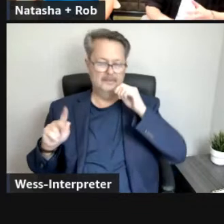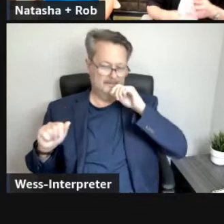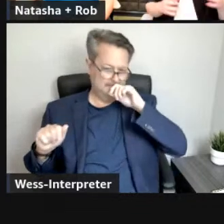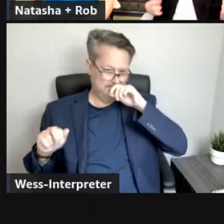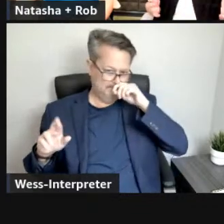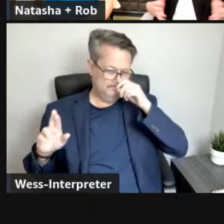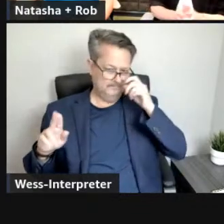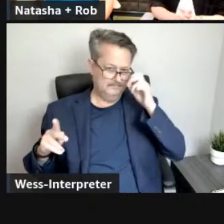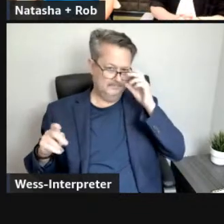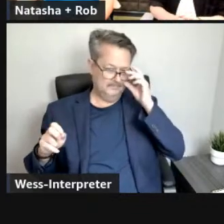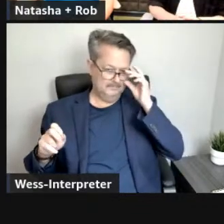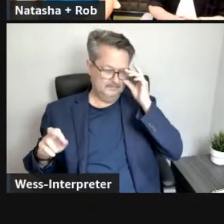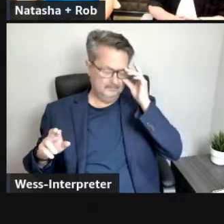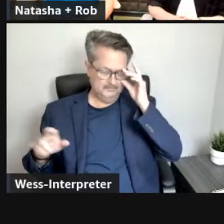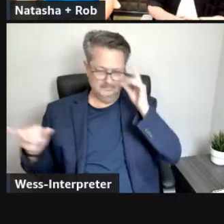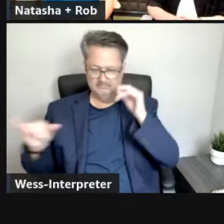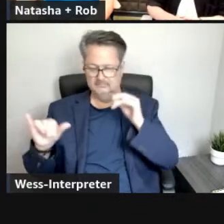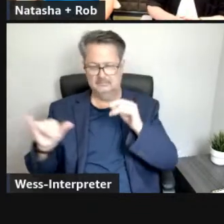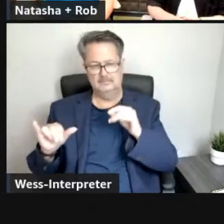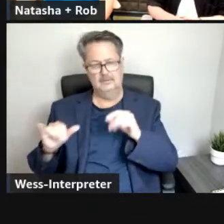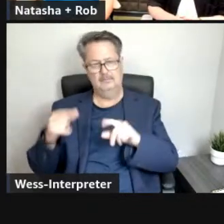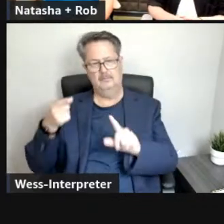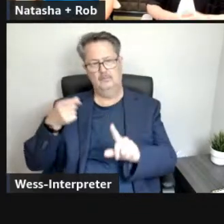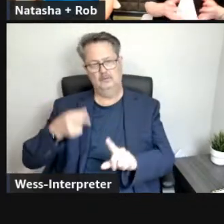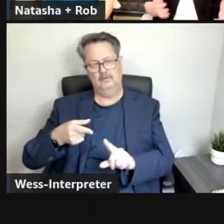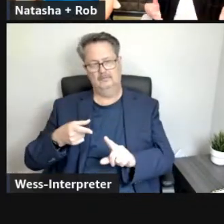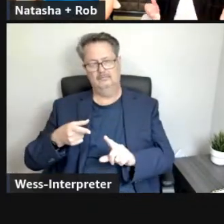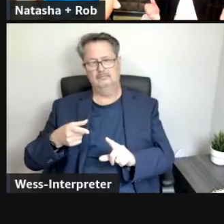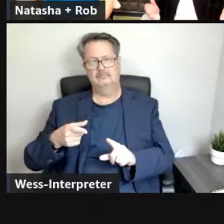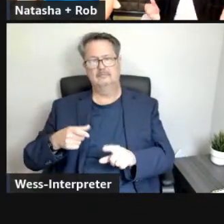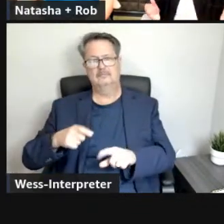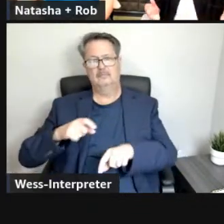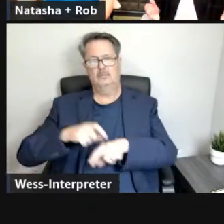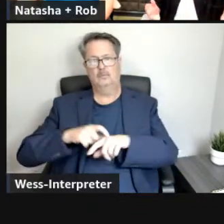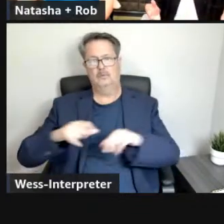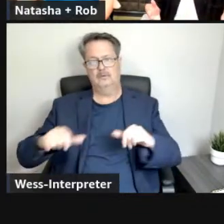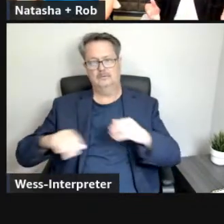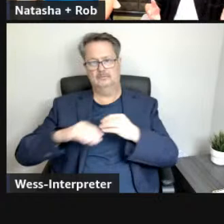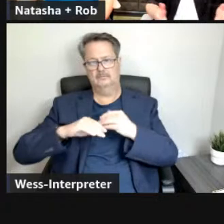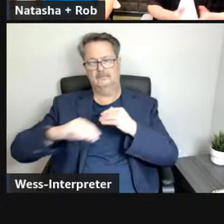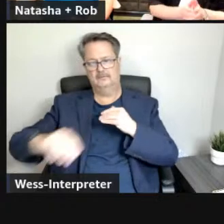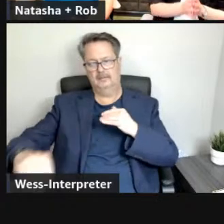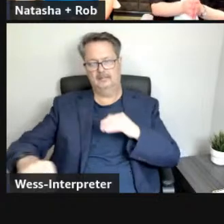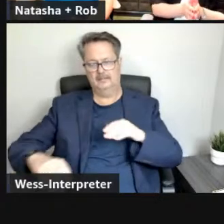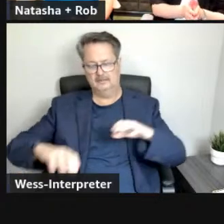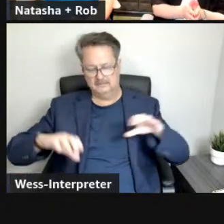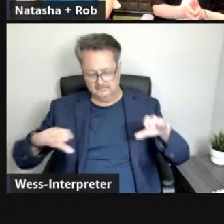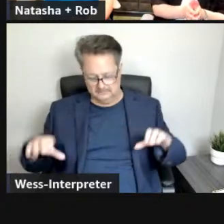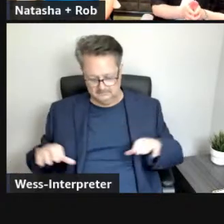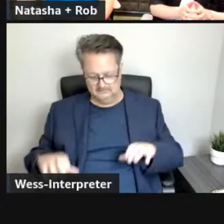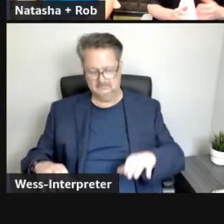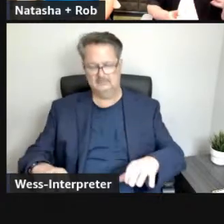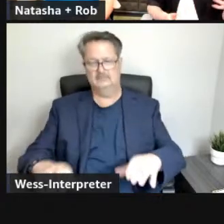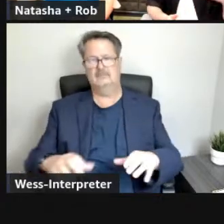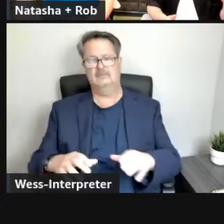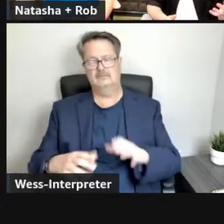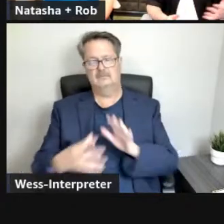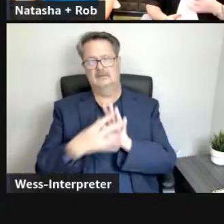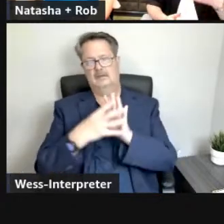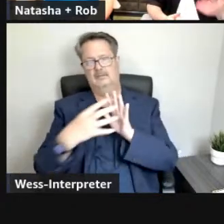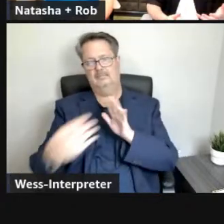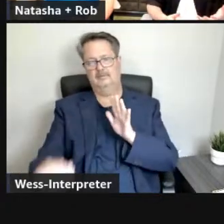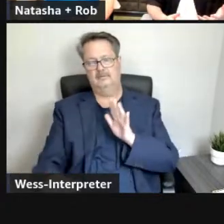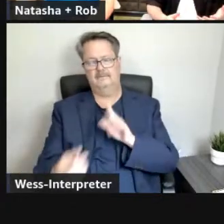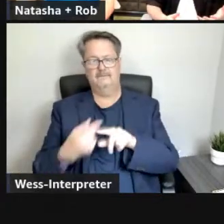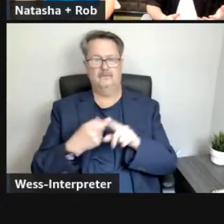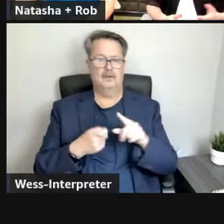same. Horizontal pod autoscaler has done its thing and created some more replicas. These replicas have moved from pending to